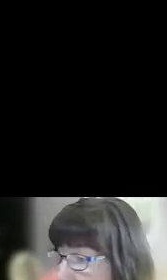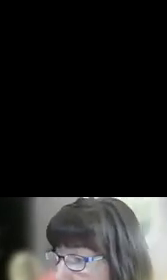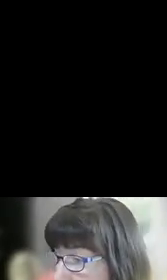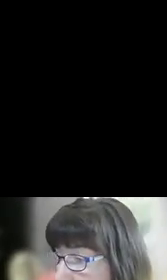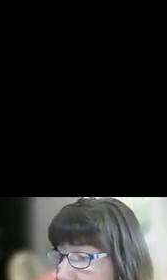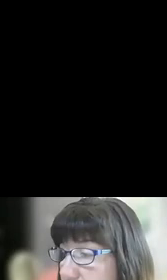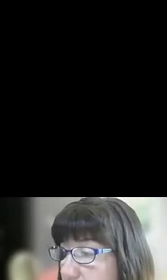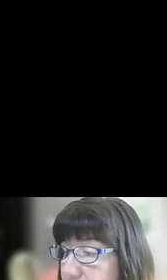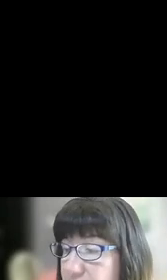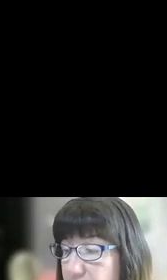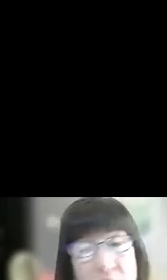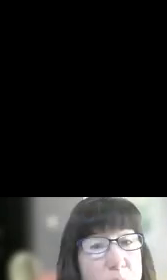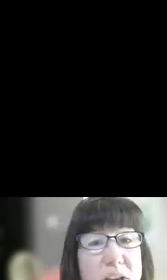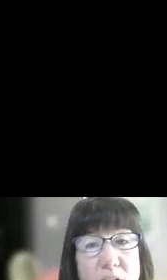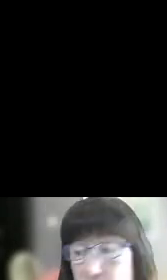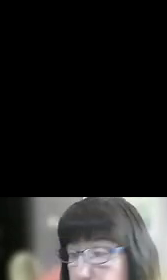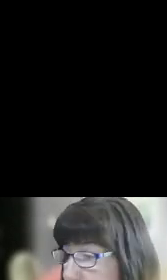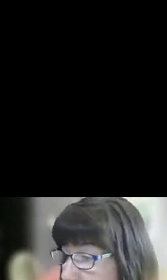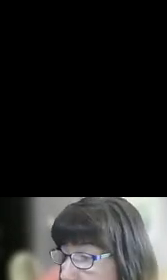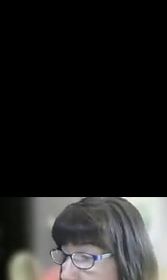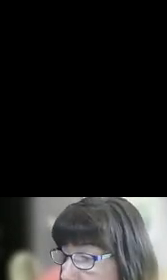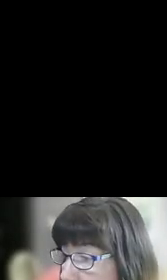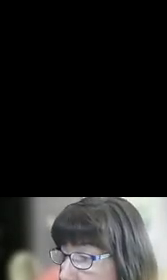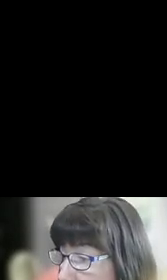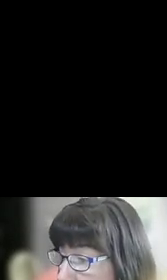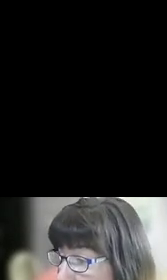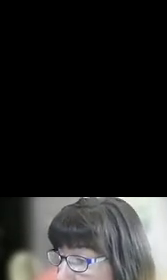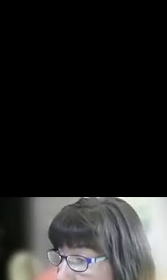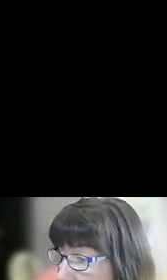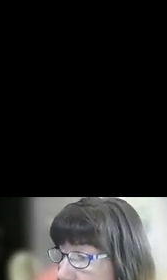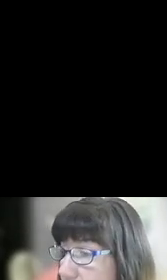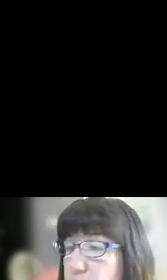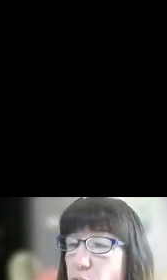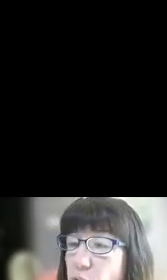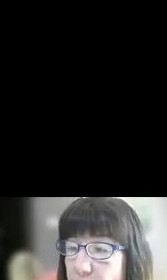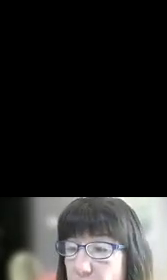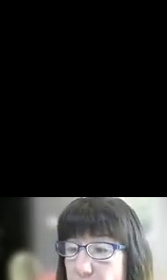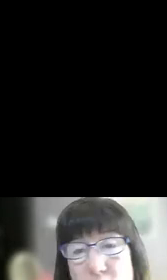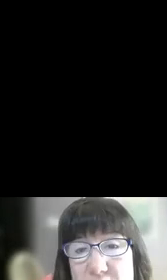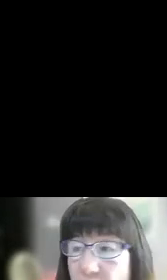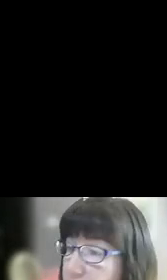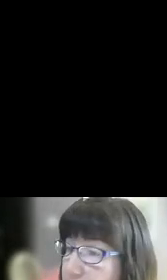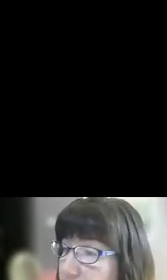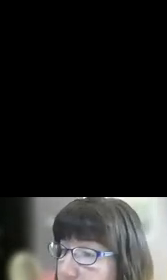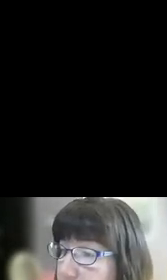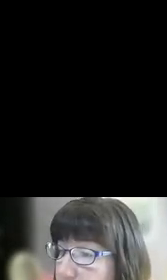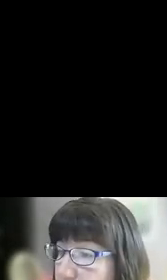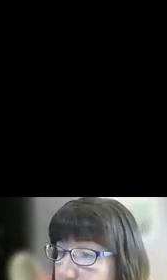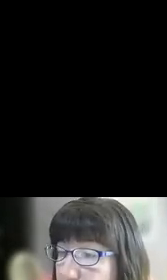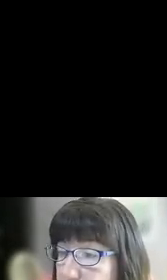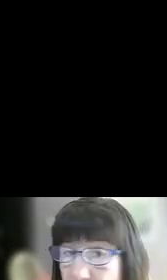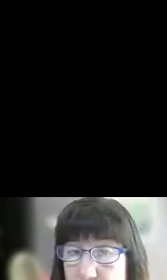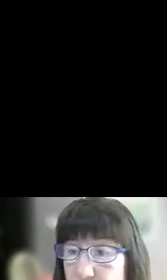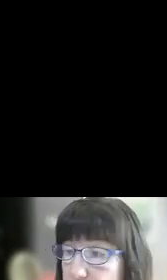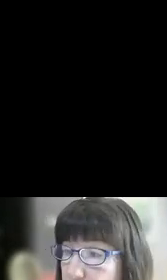that you're interested, it says that it only offers the single major option. So Greg, maybe you can tackle that and share